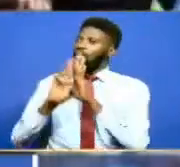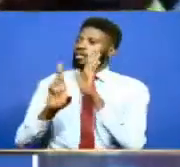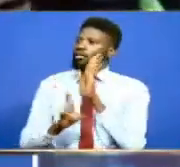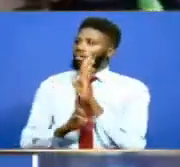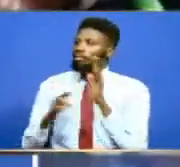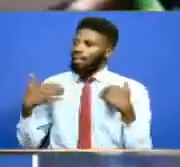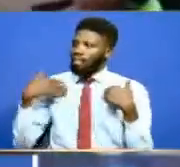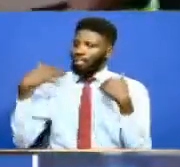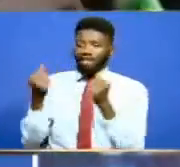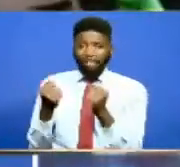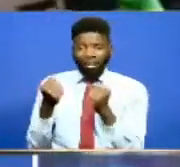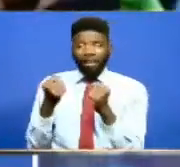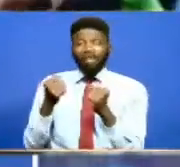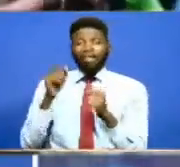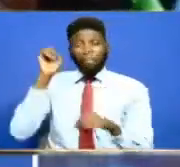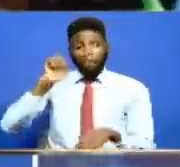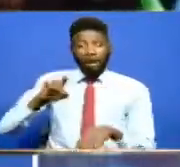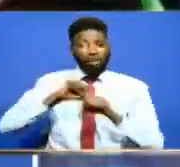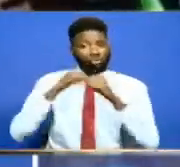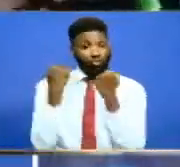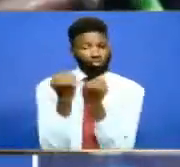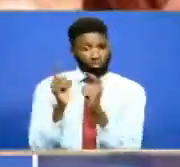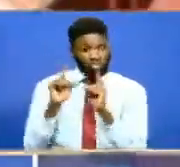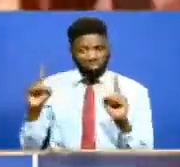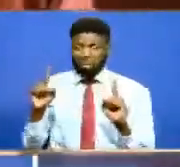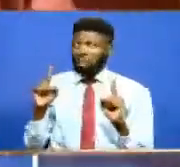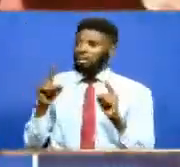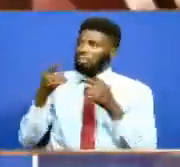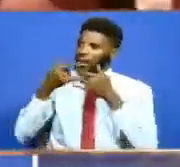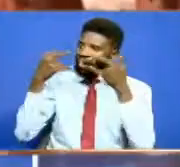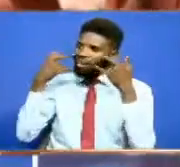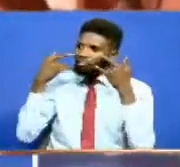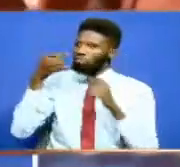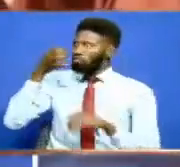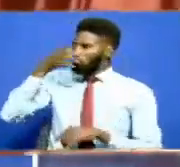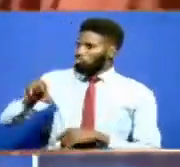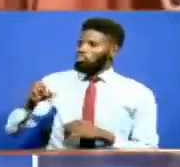members to observe a 1 meter social distance and wear masks.